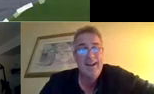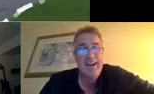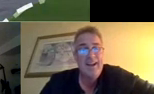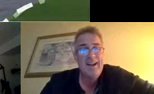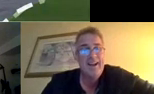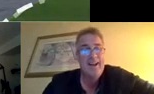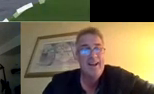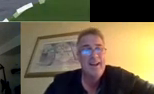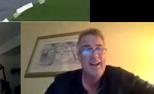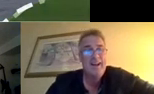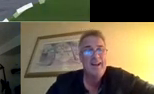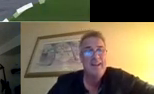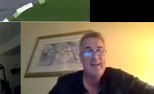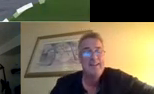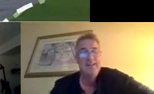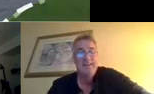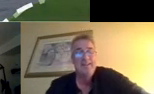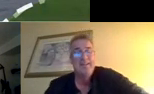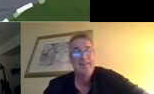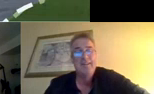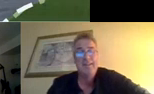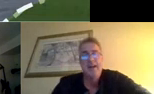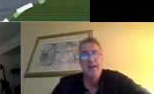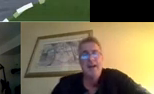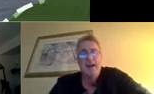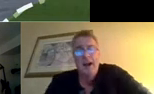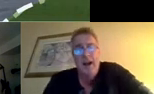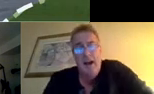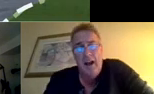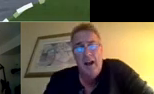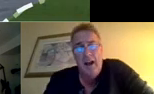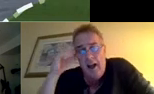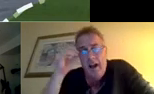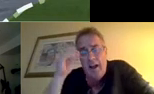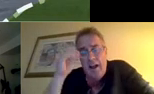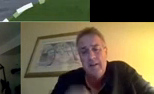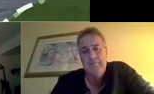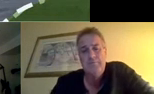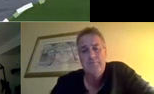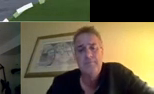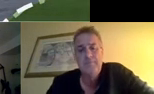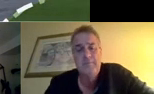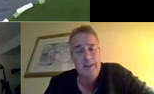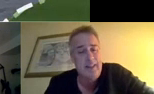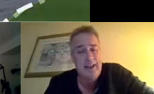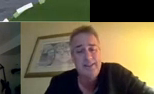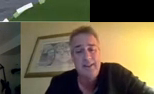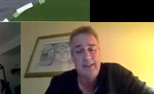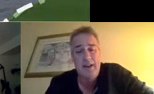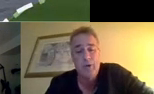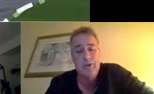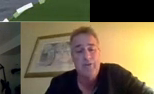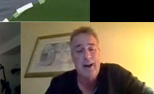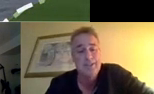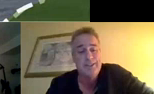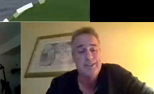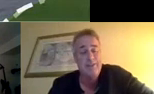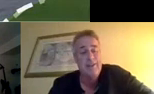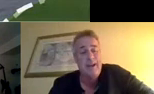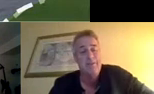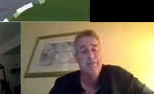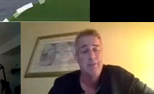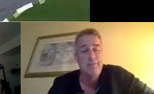where your site is circled and located in the Merrifield core. That works